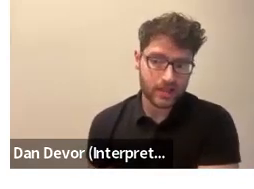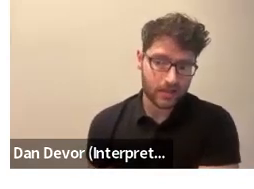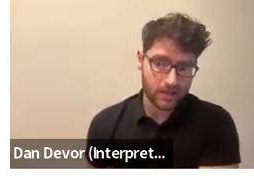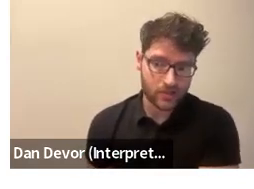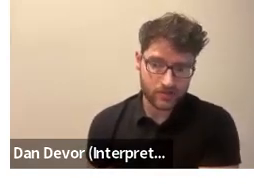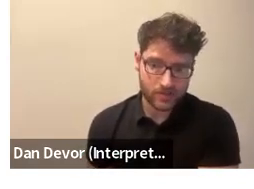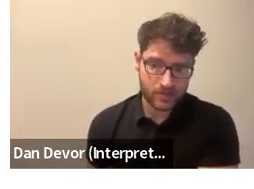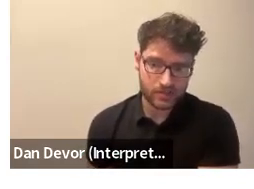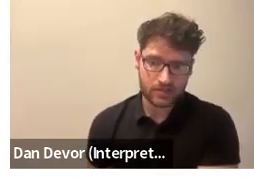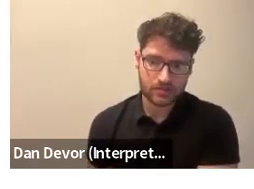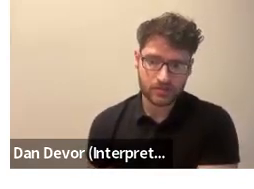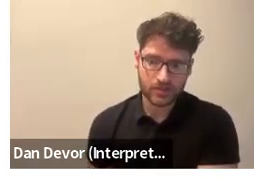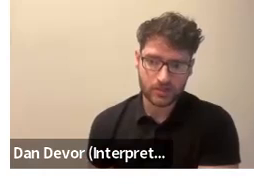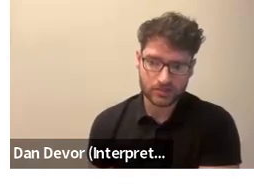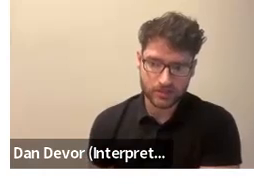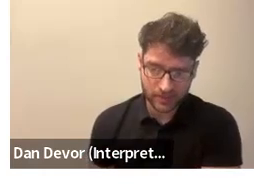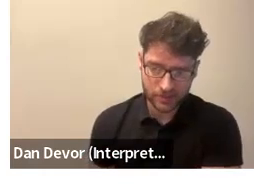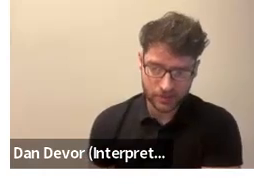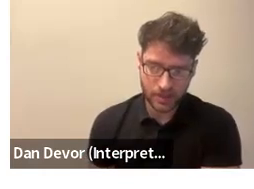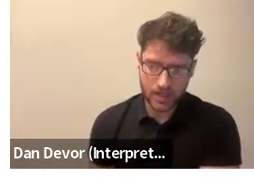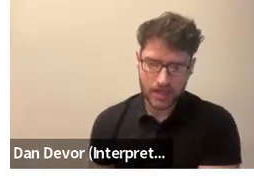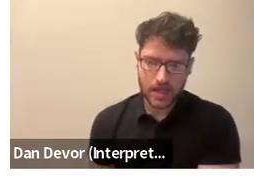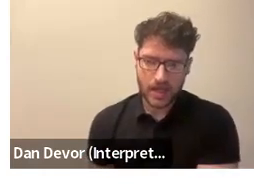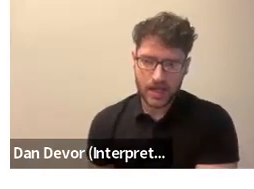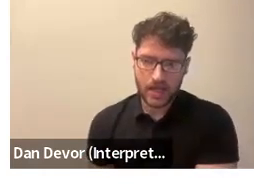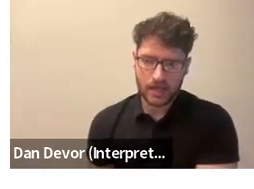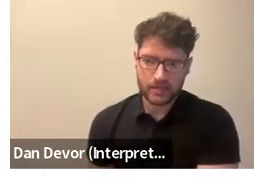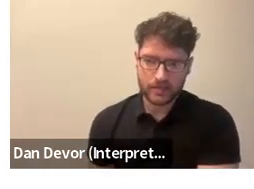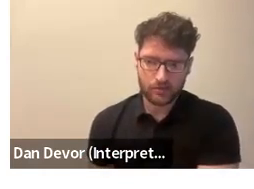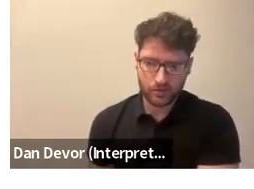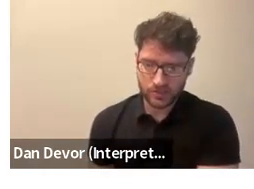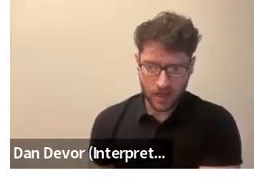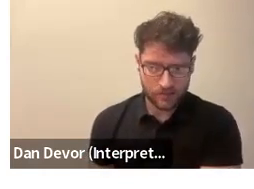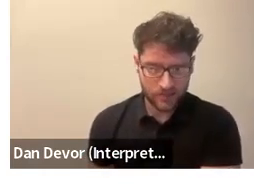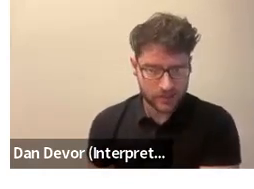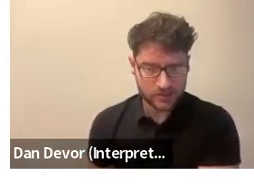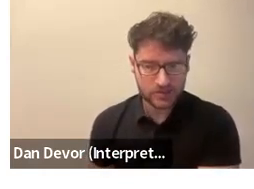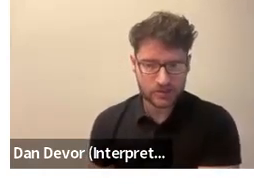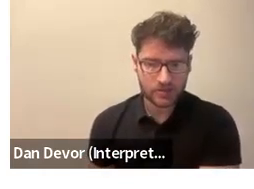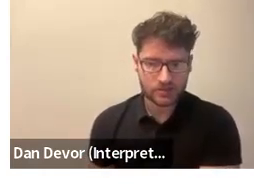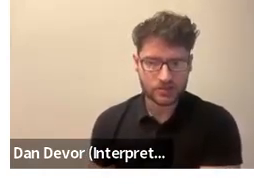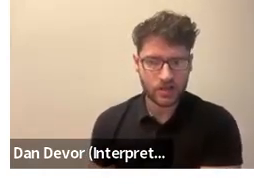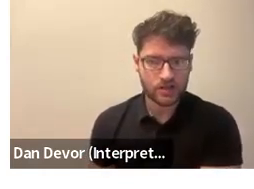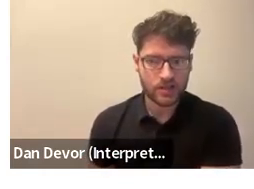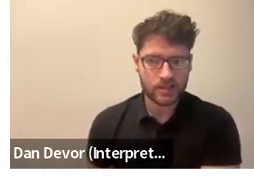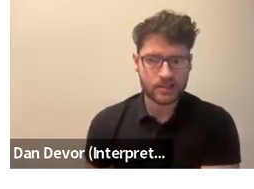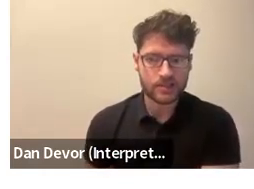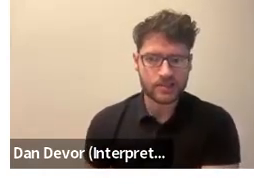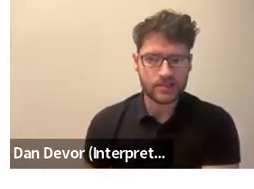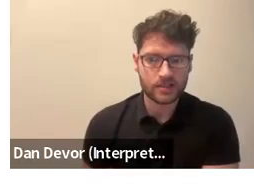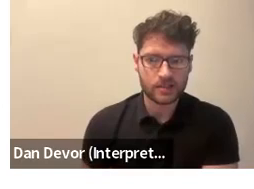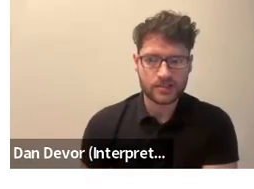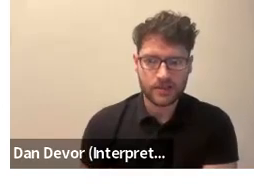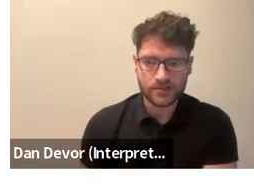went to Gallaudet University to teach, and through his observations, saw that